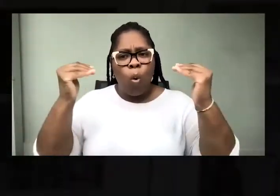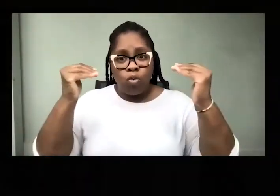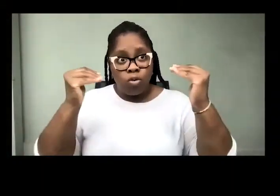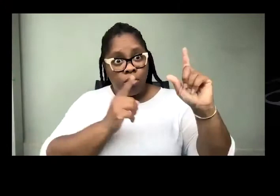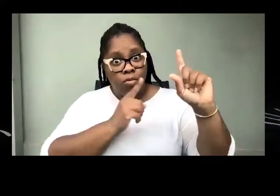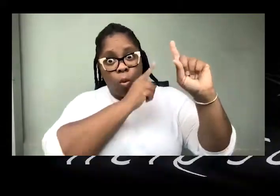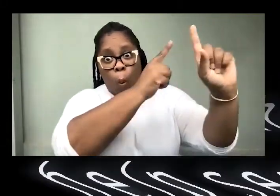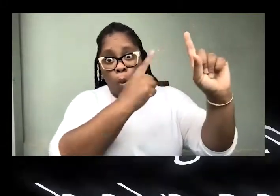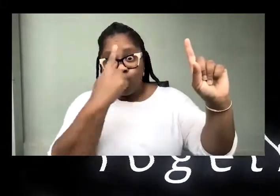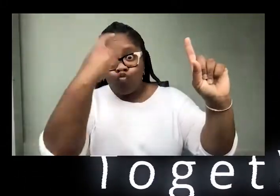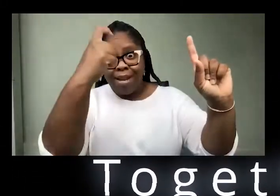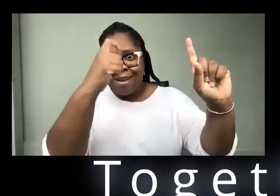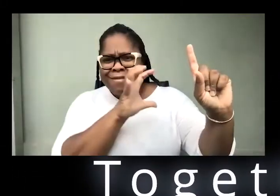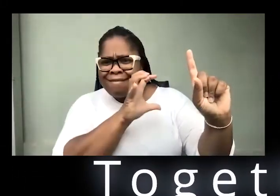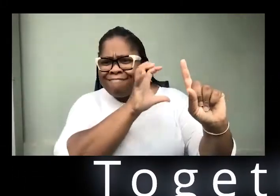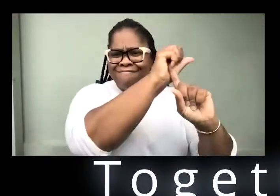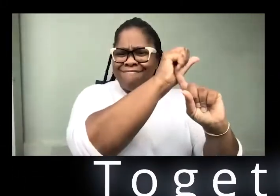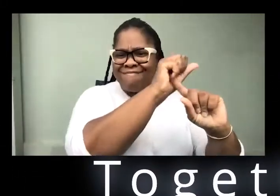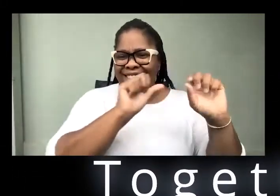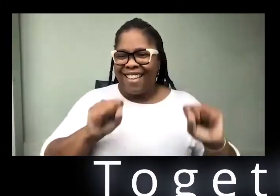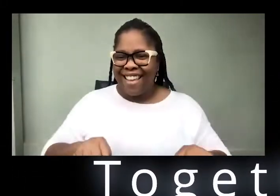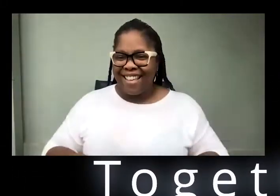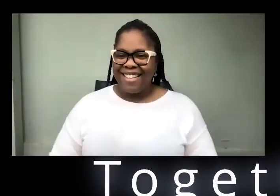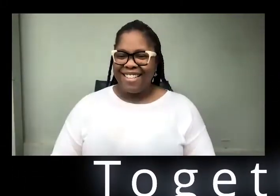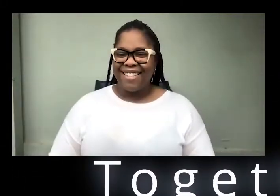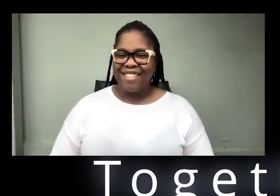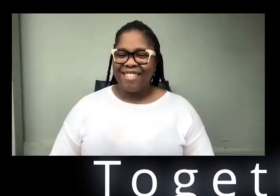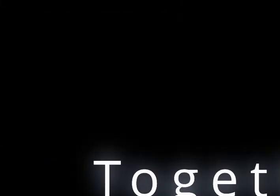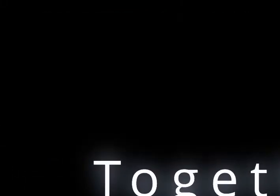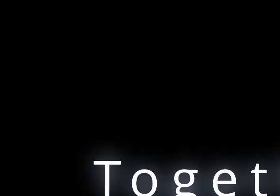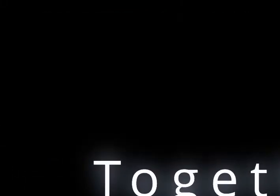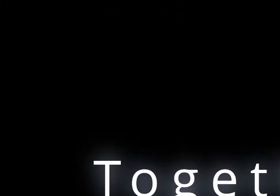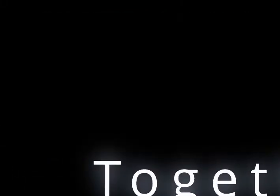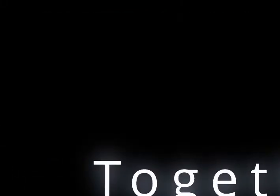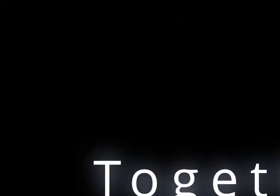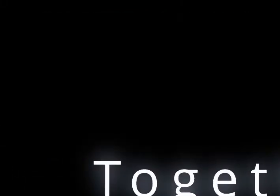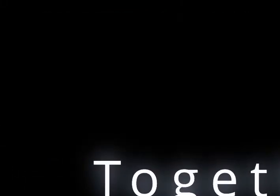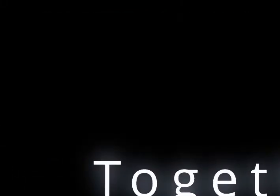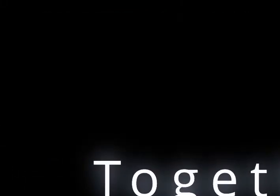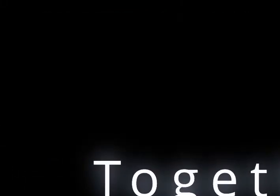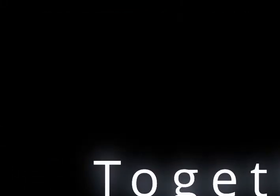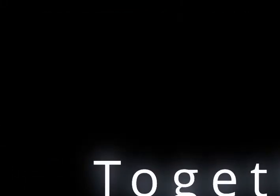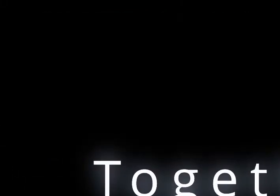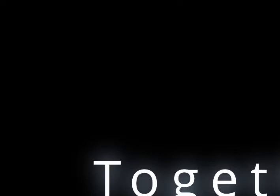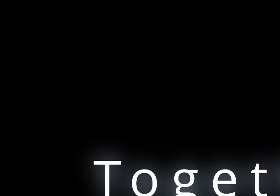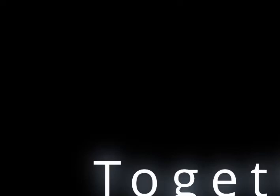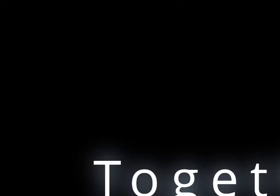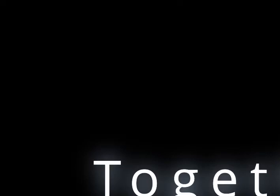dreams.